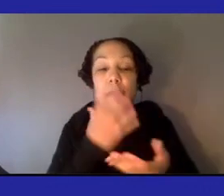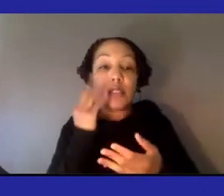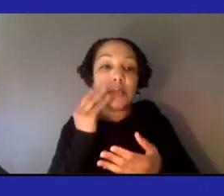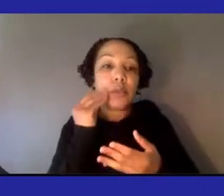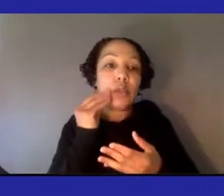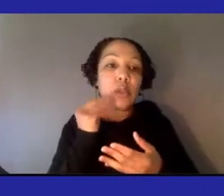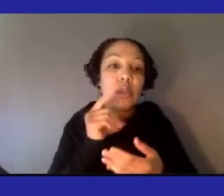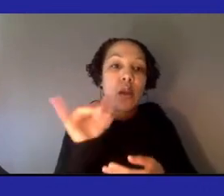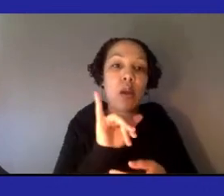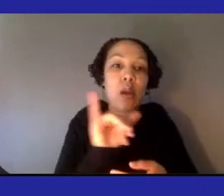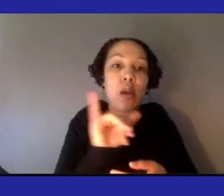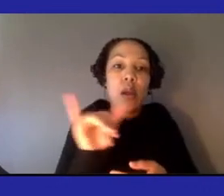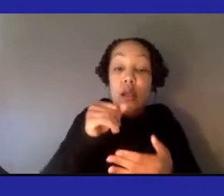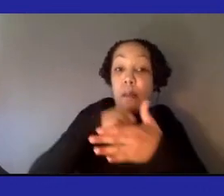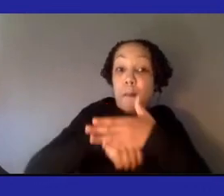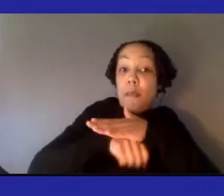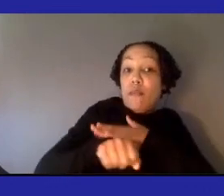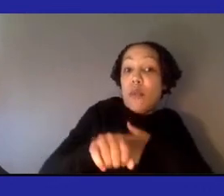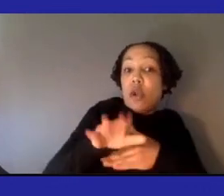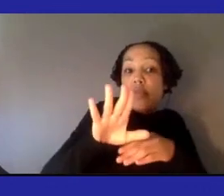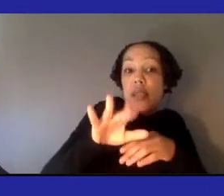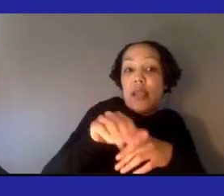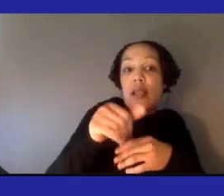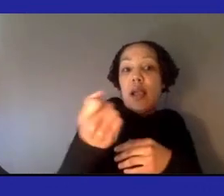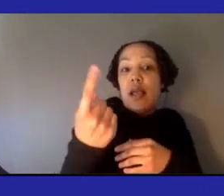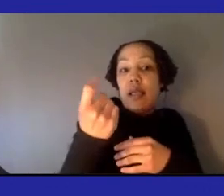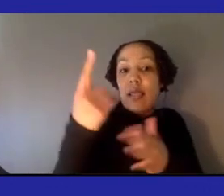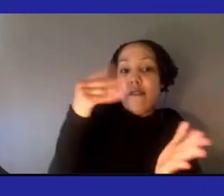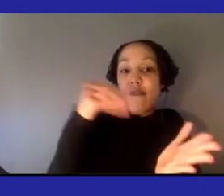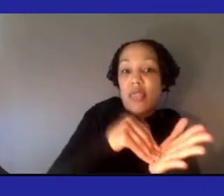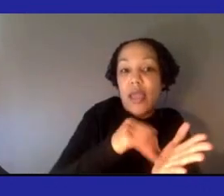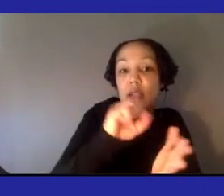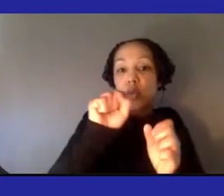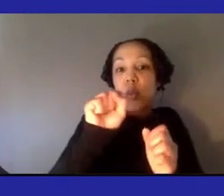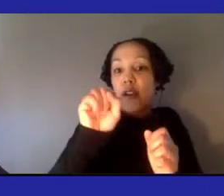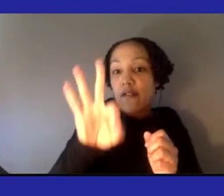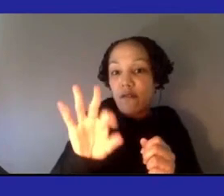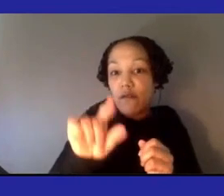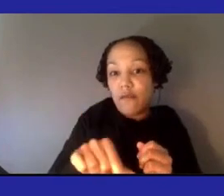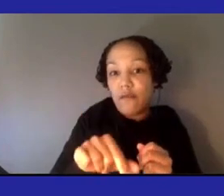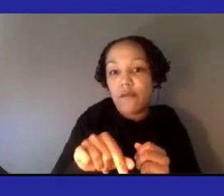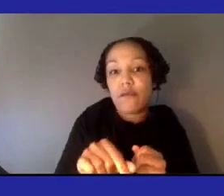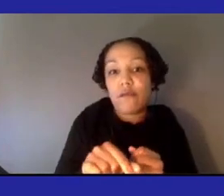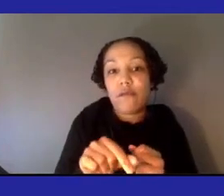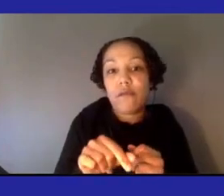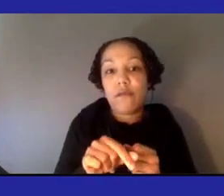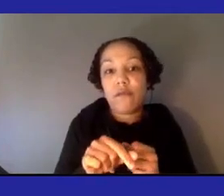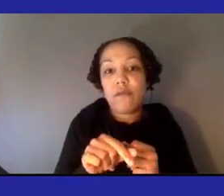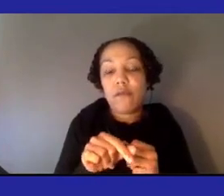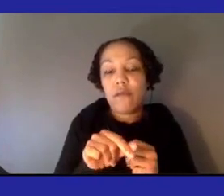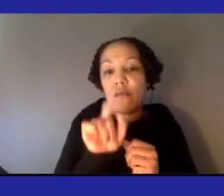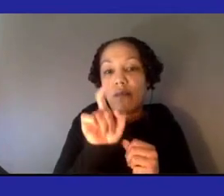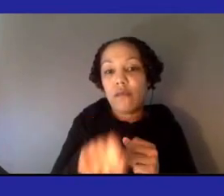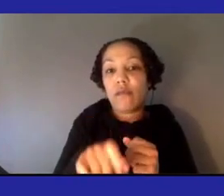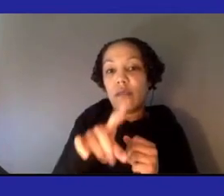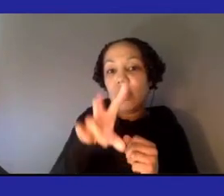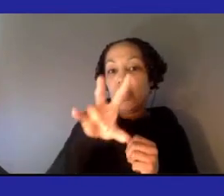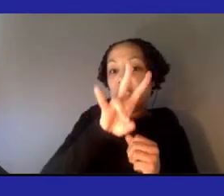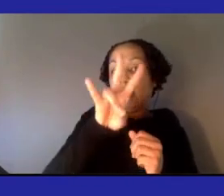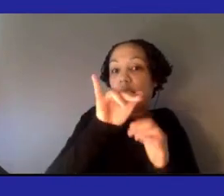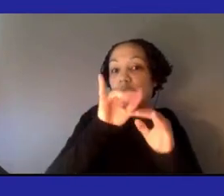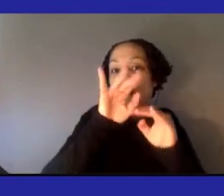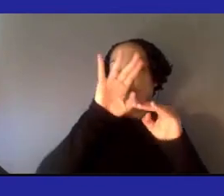suite is approximately 11,000 square feet on the seventh floor of Woodhull. It includes 2 operating rooms, 6 labor